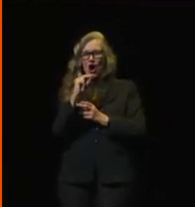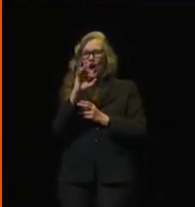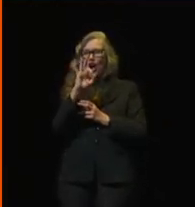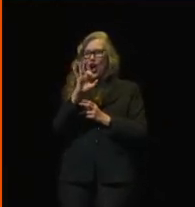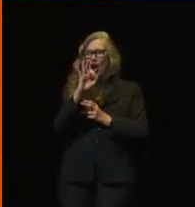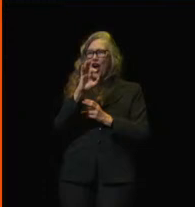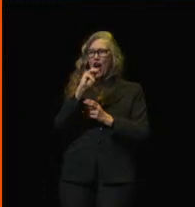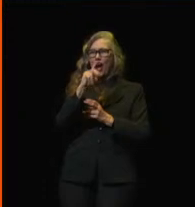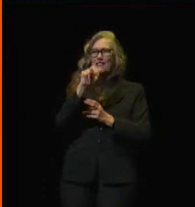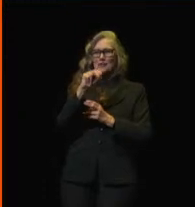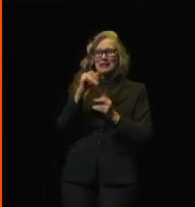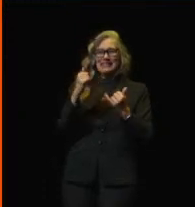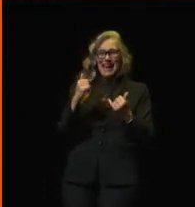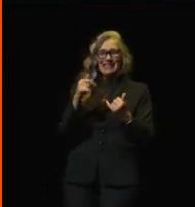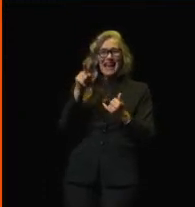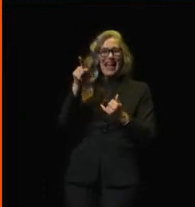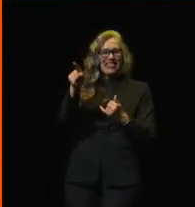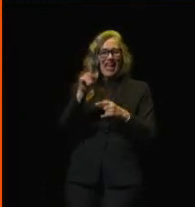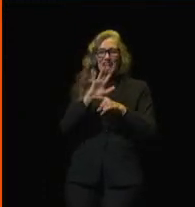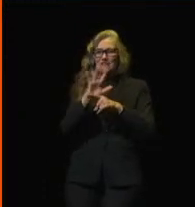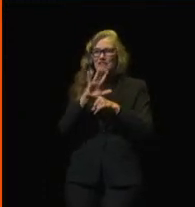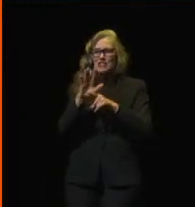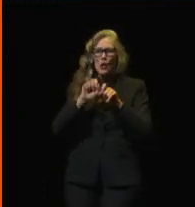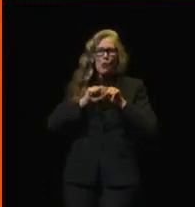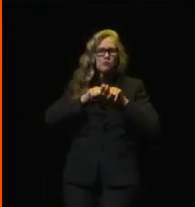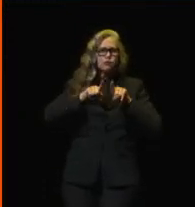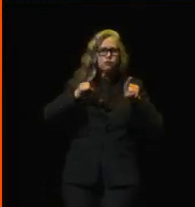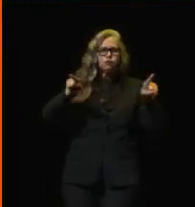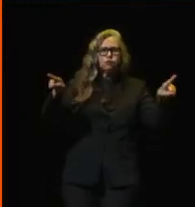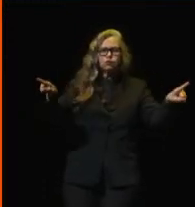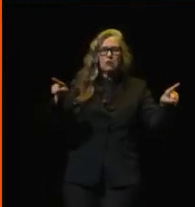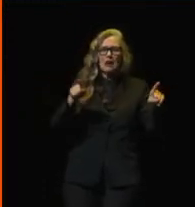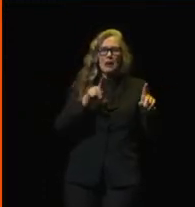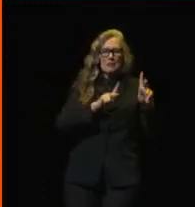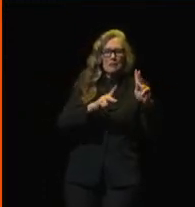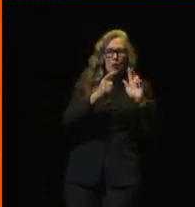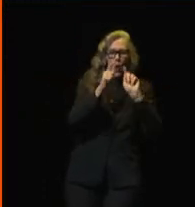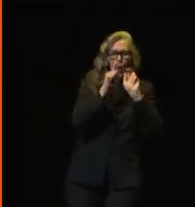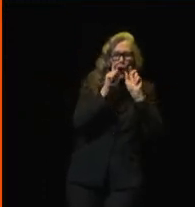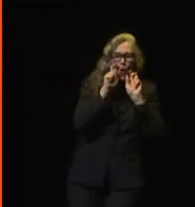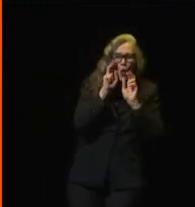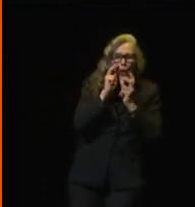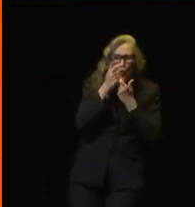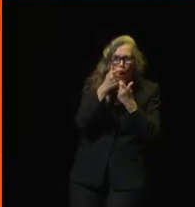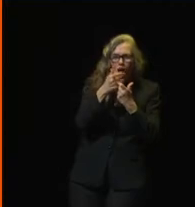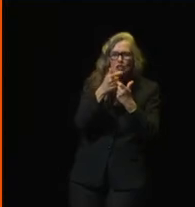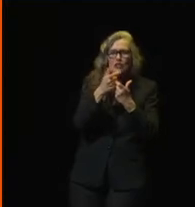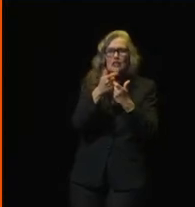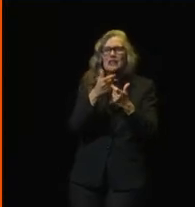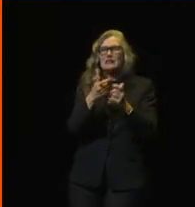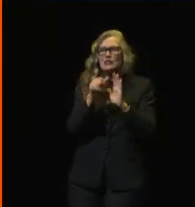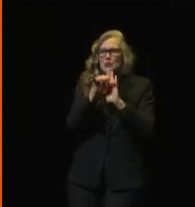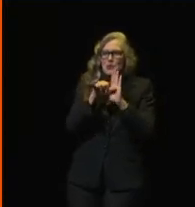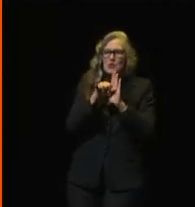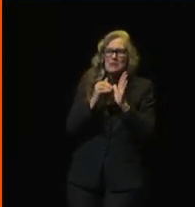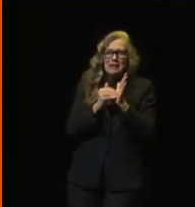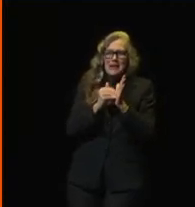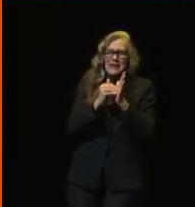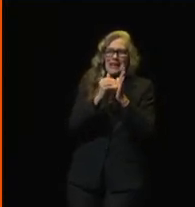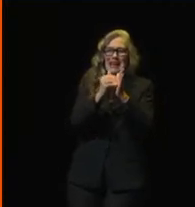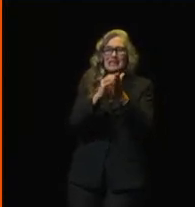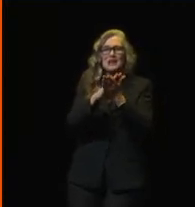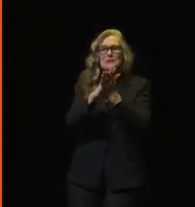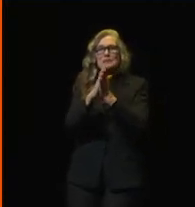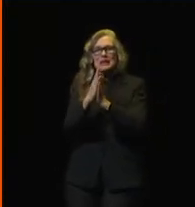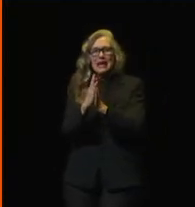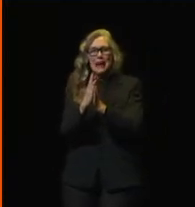The video, of course, went viral. He was able to be a hero. And then he very